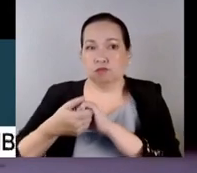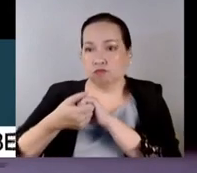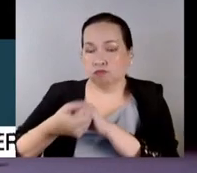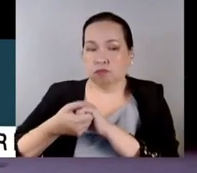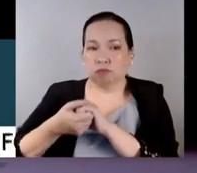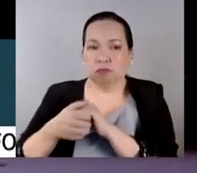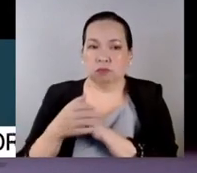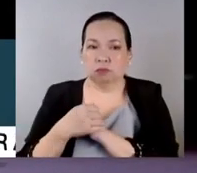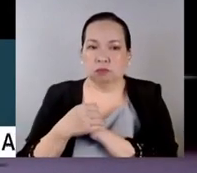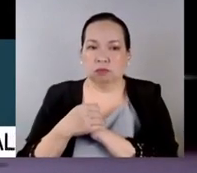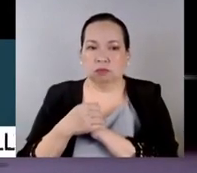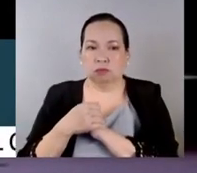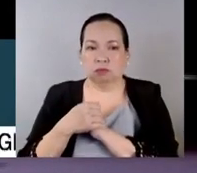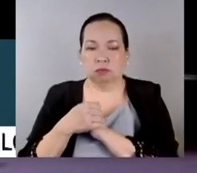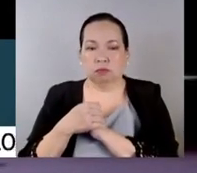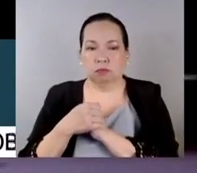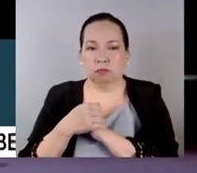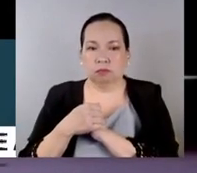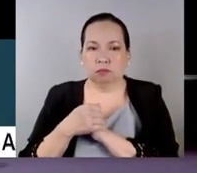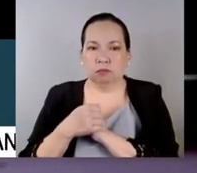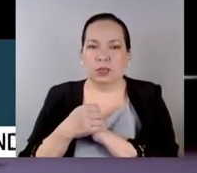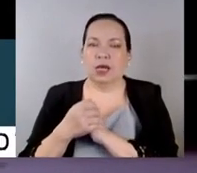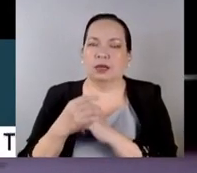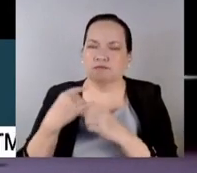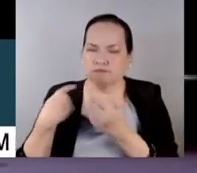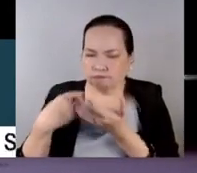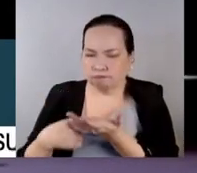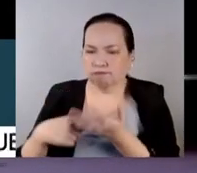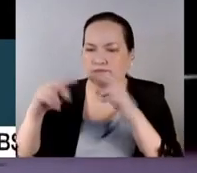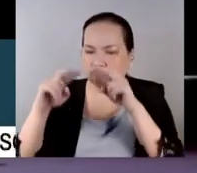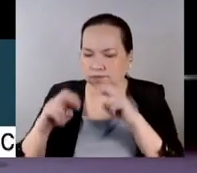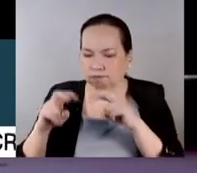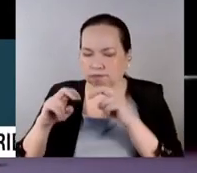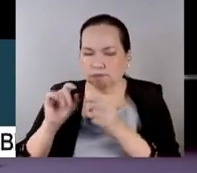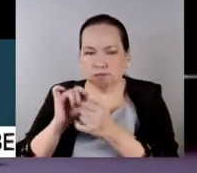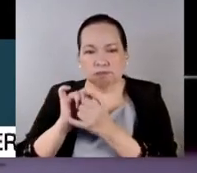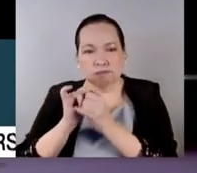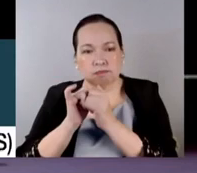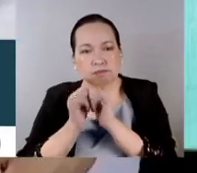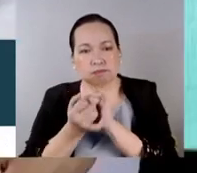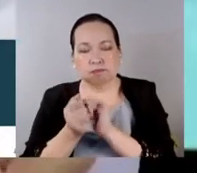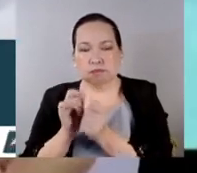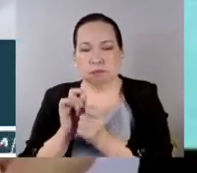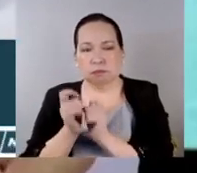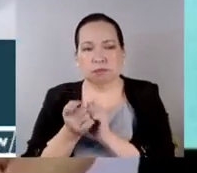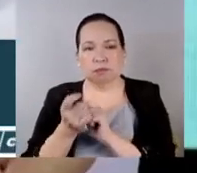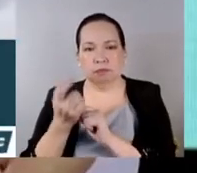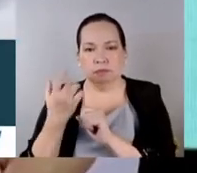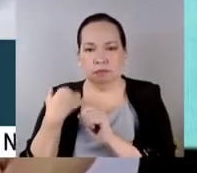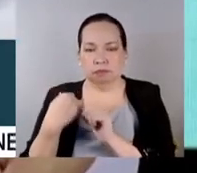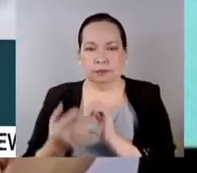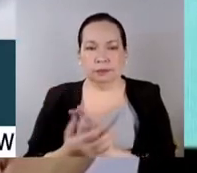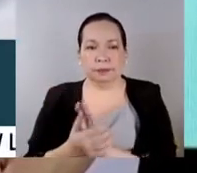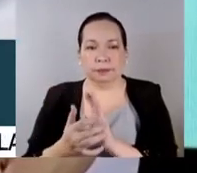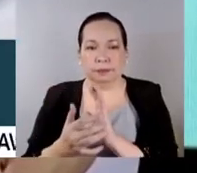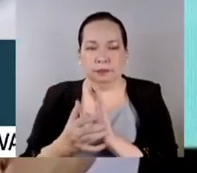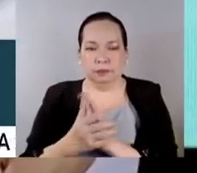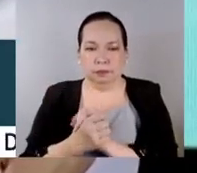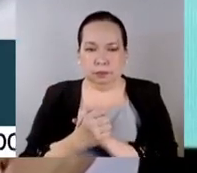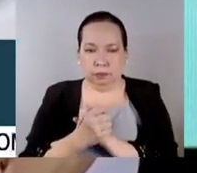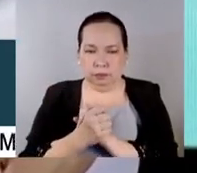through quite a comprehensive reform in arranging these